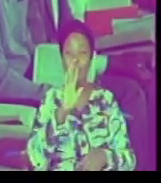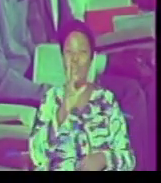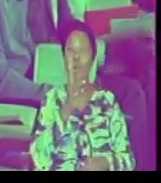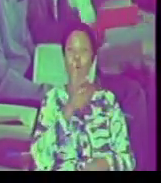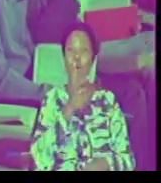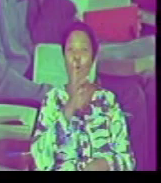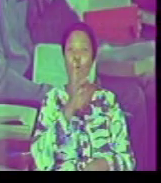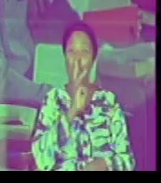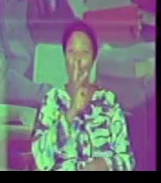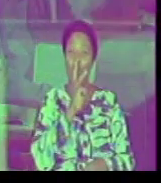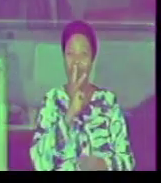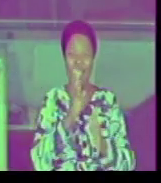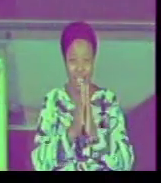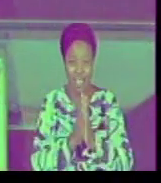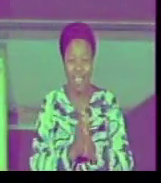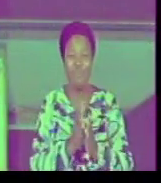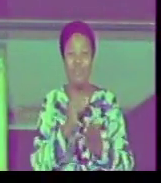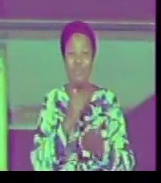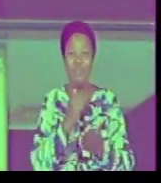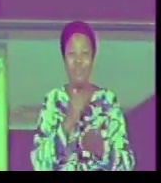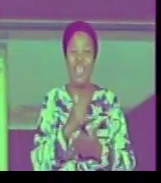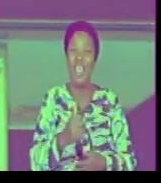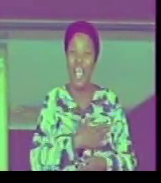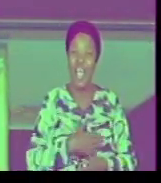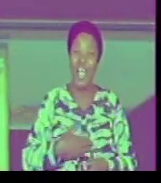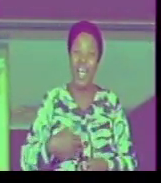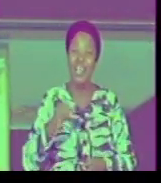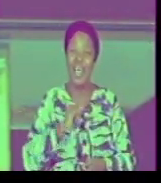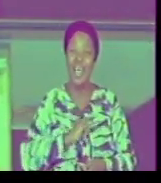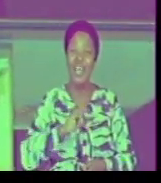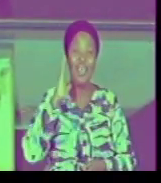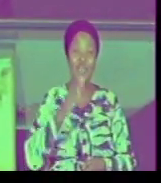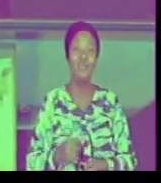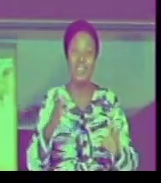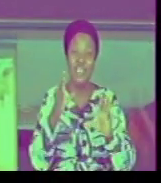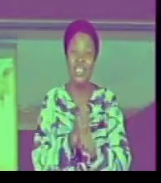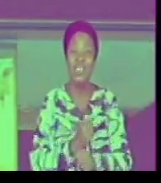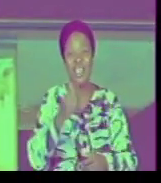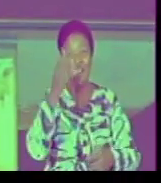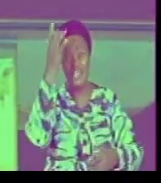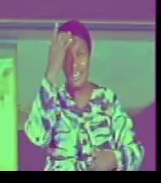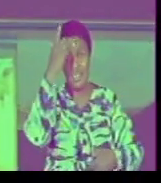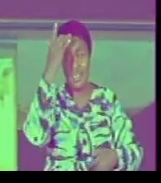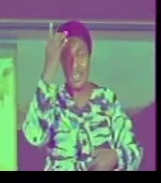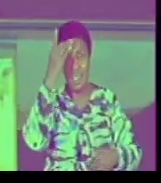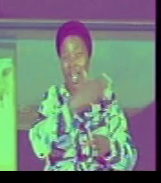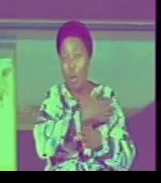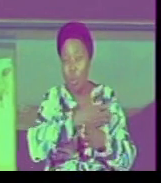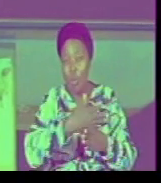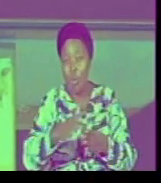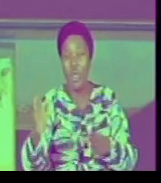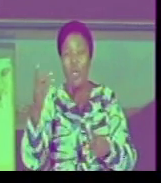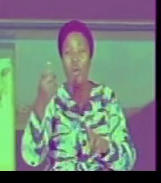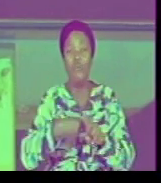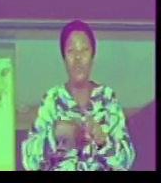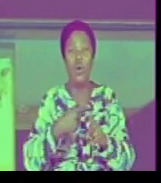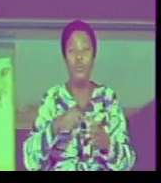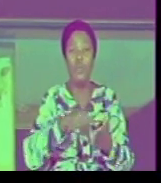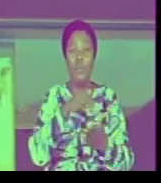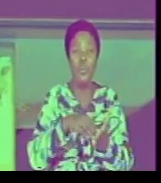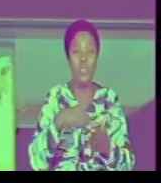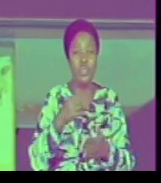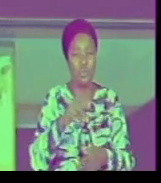Amen. And I will take sickness away from the midst of thee.